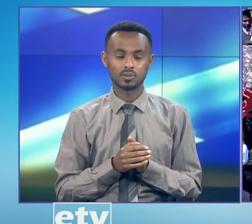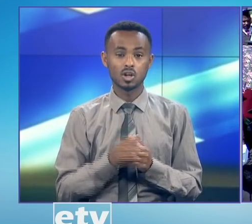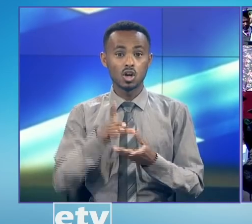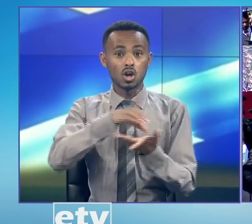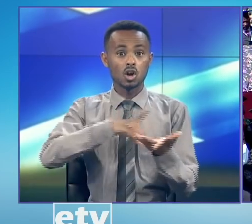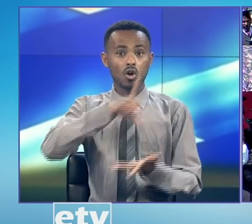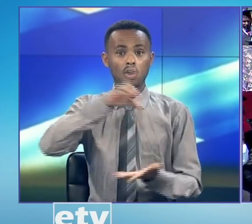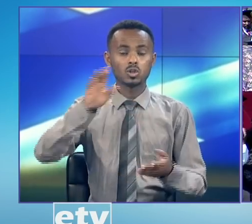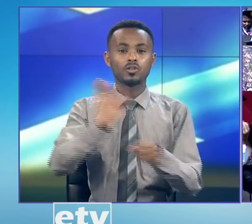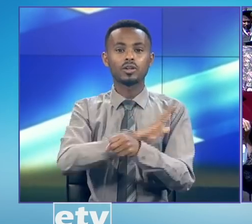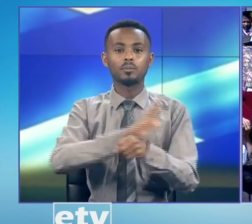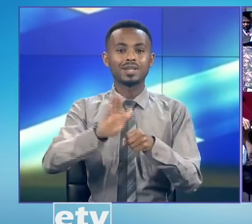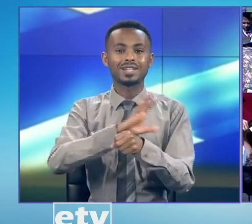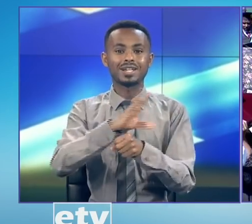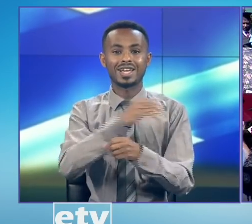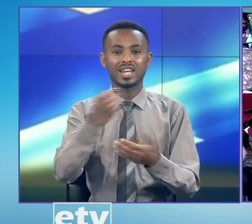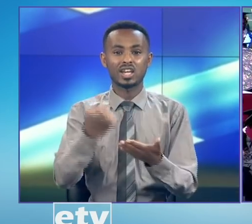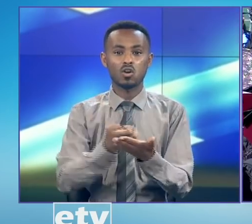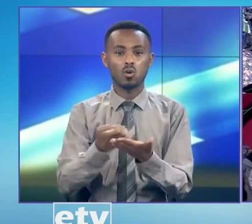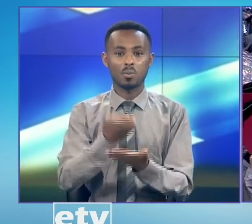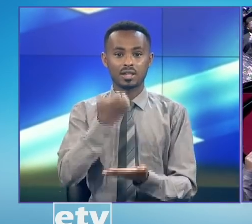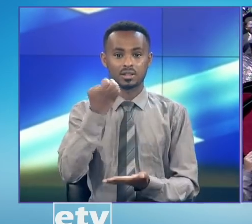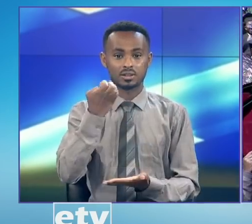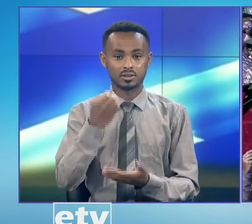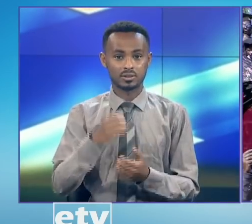College of Business and Economics.